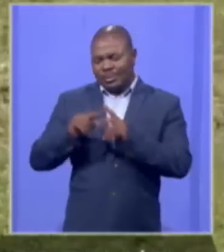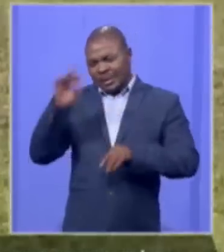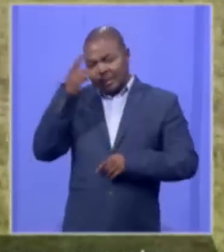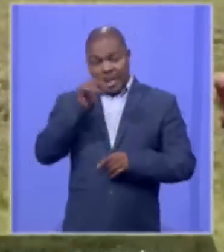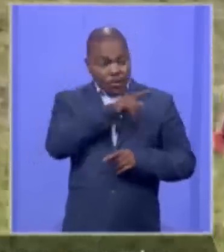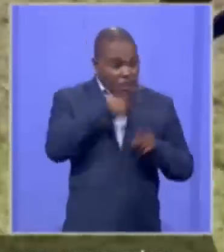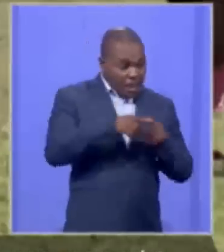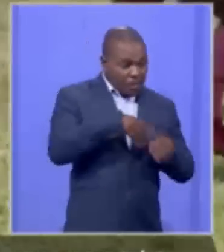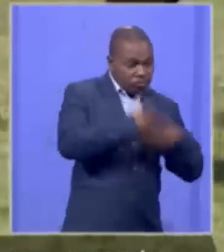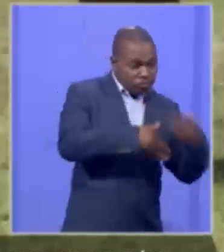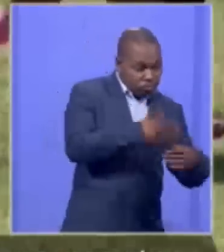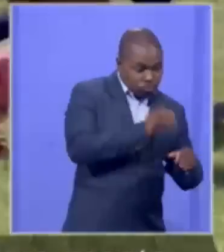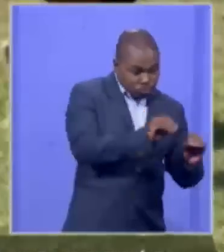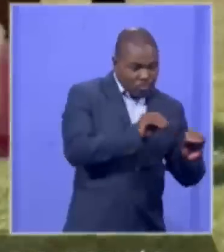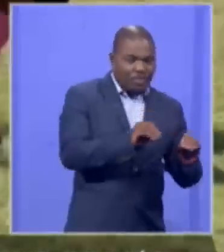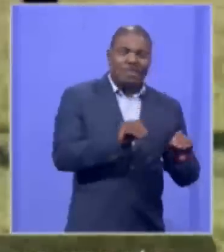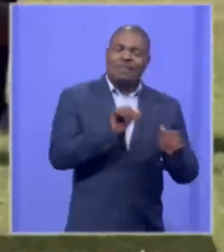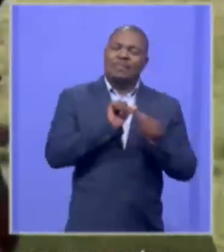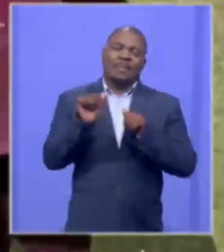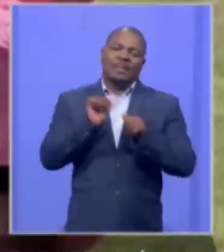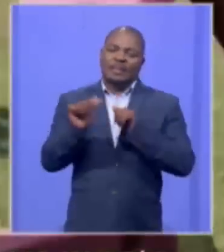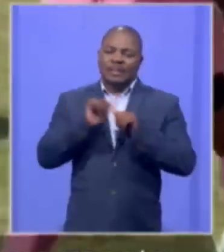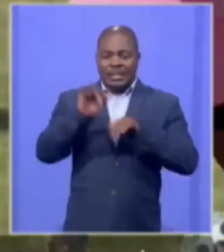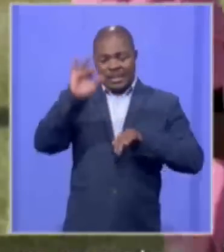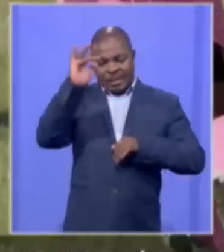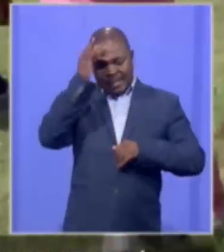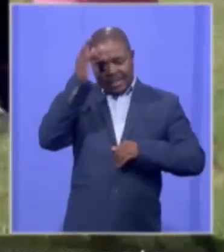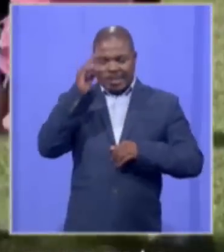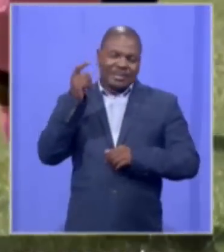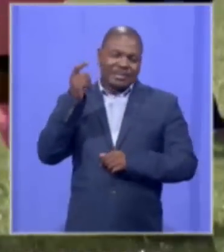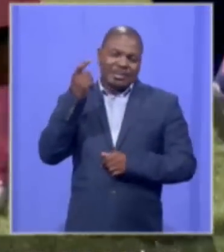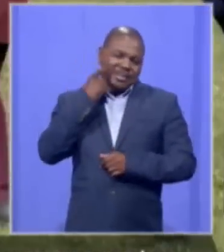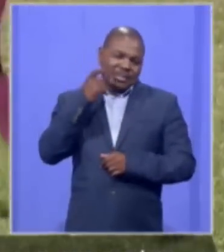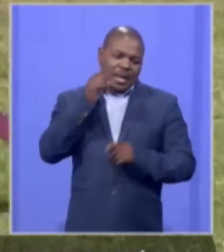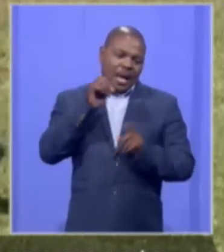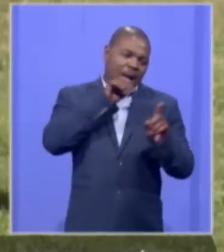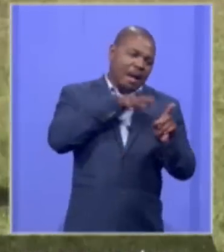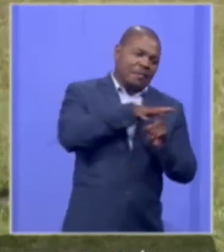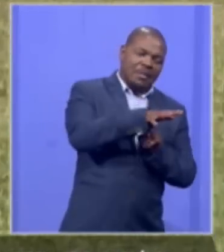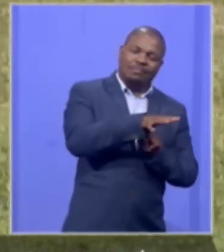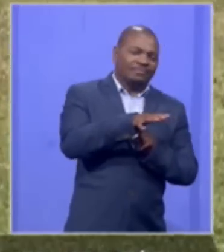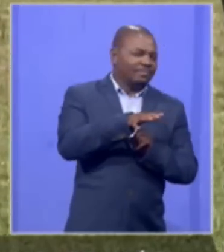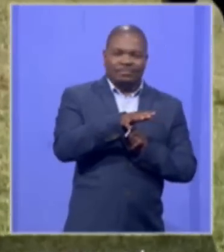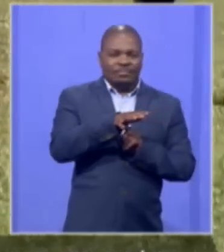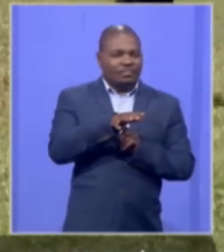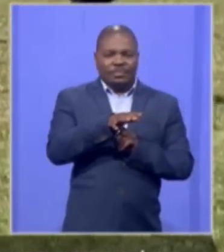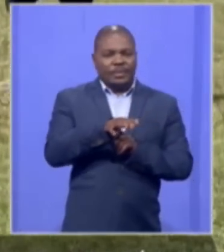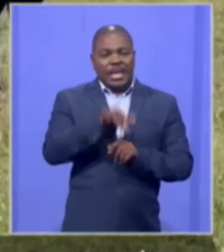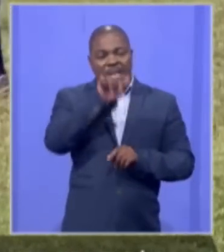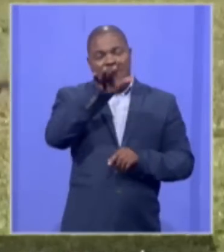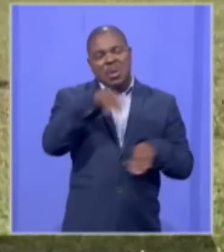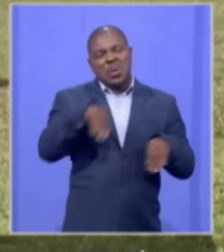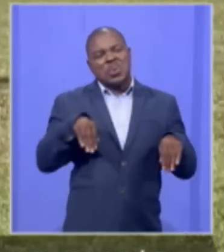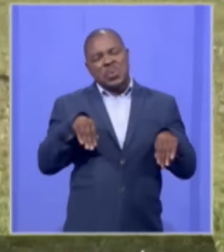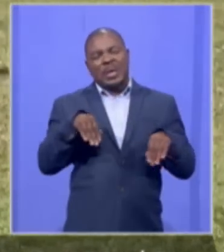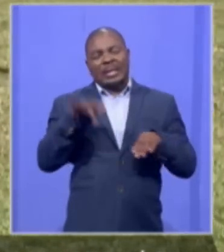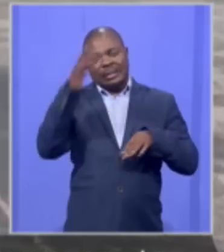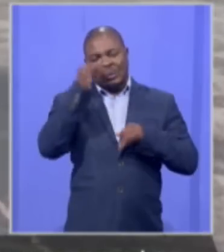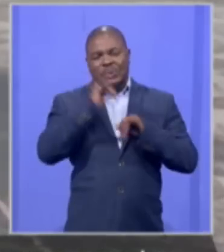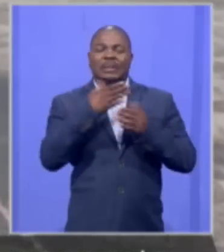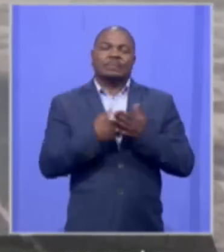active as senior citizens, these diseases do not affect them like they would do for someone who is not an active